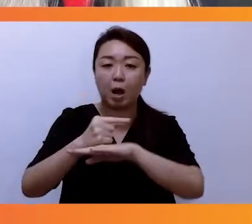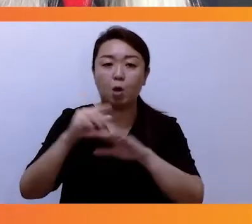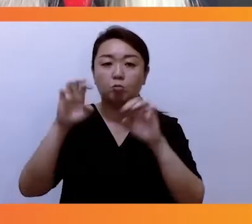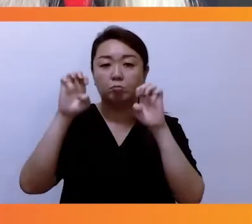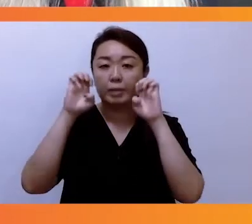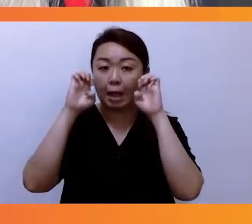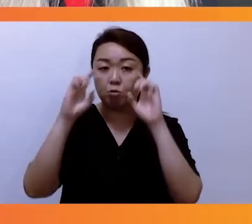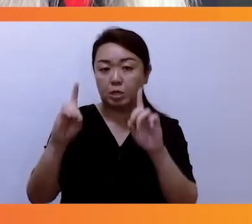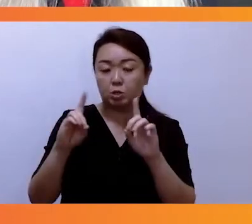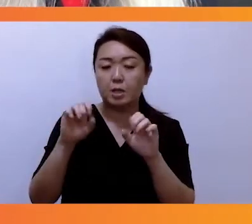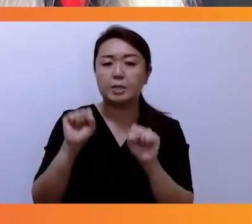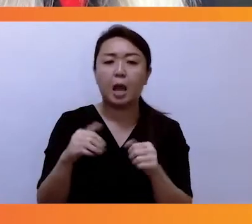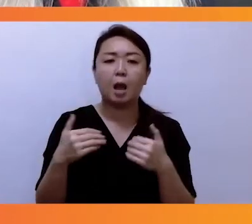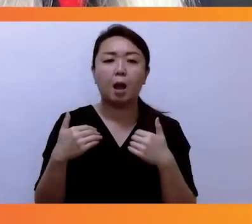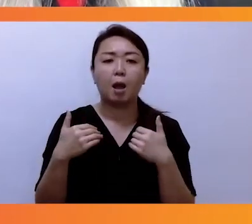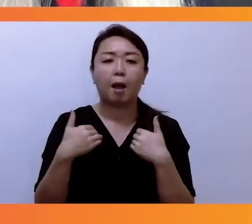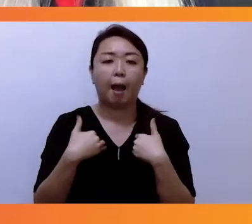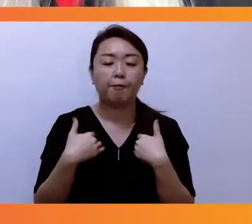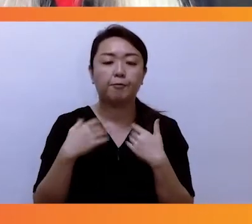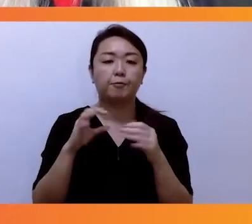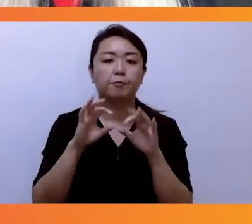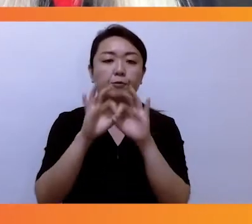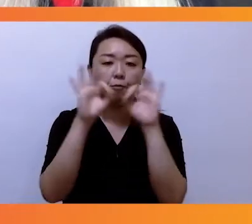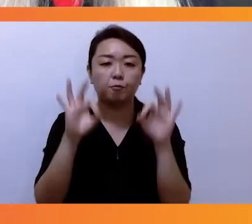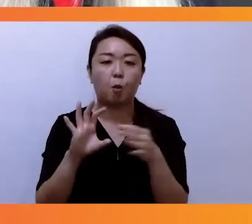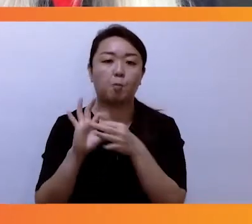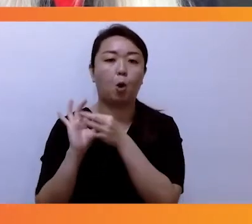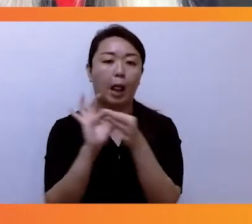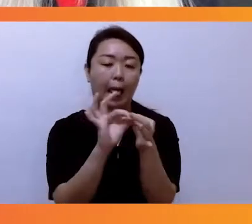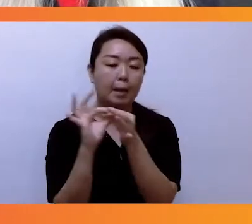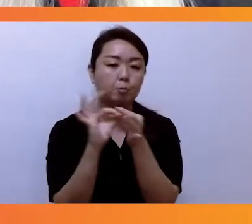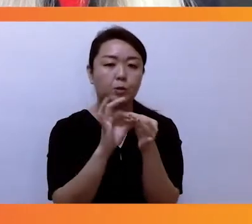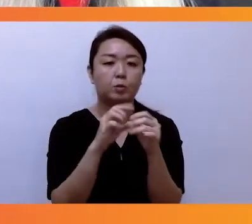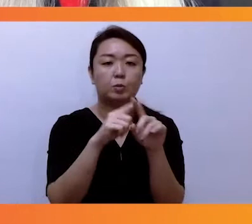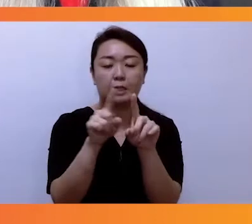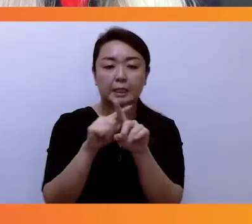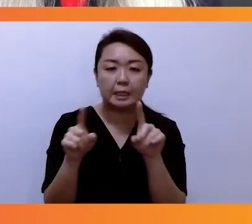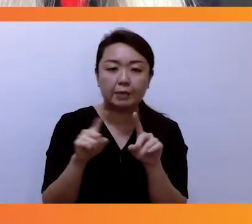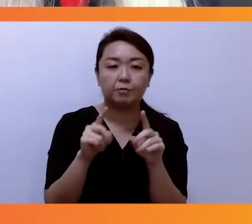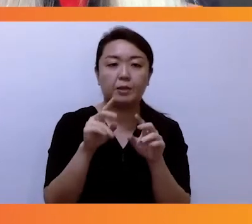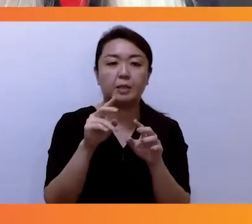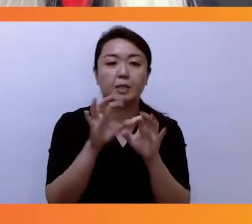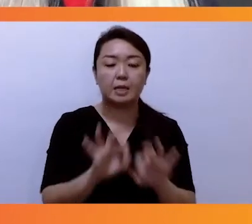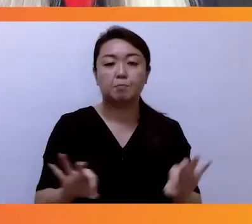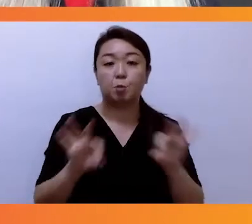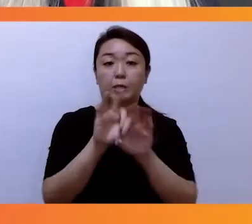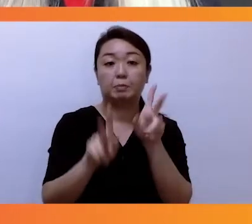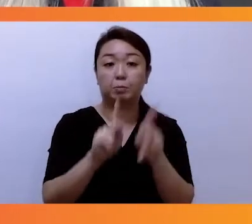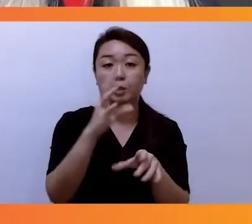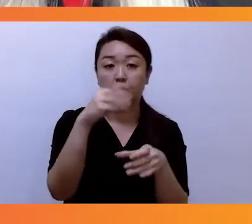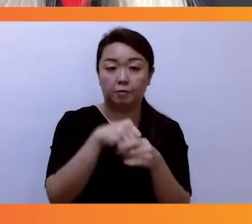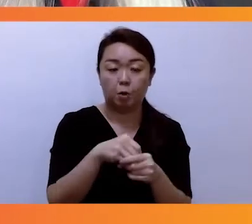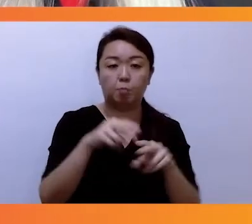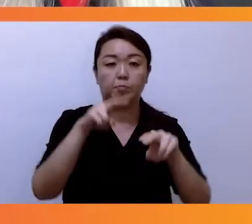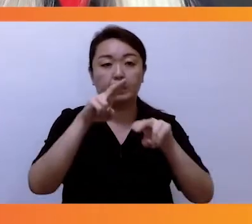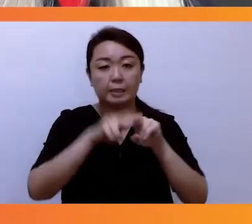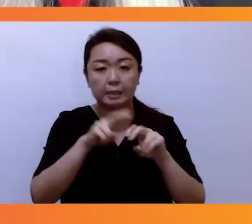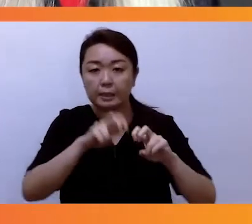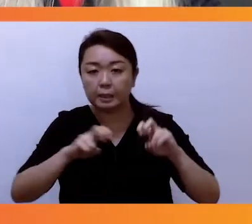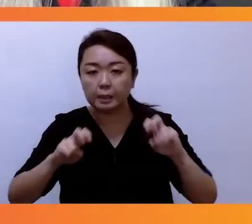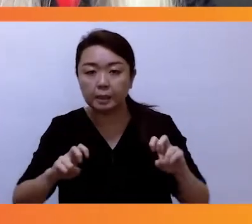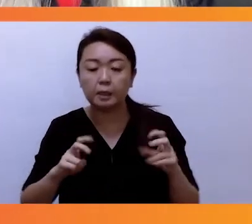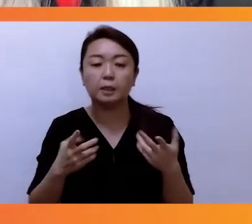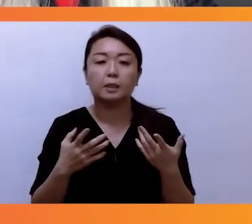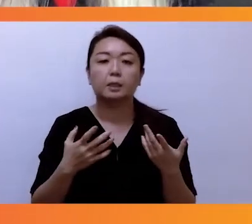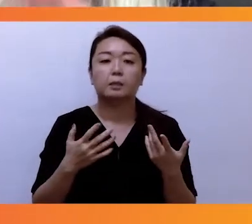form of collaborating our key stakeholders, sitting down in the same room, breaking